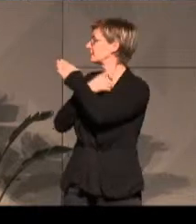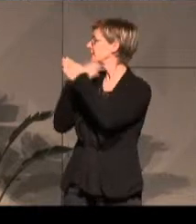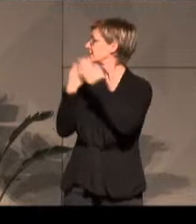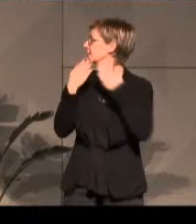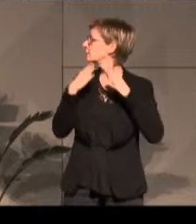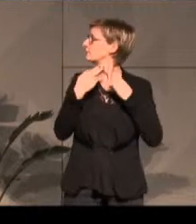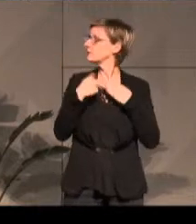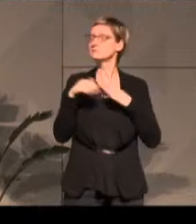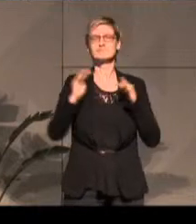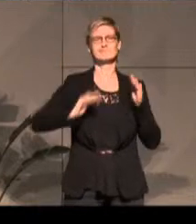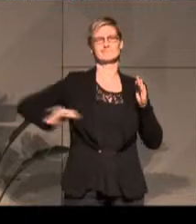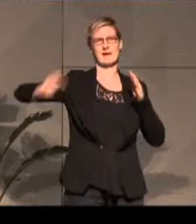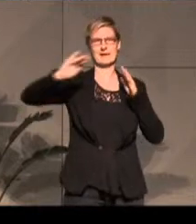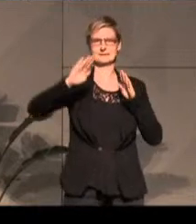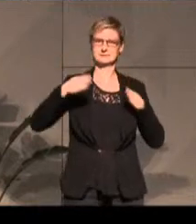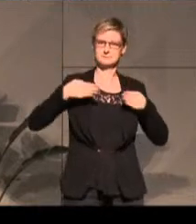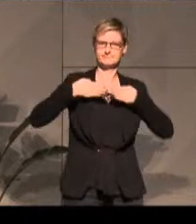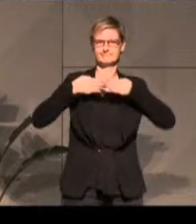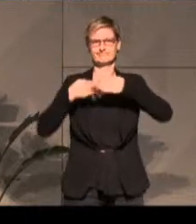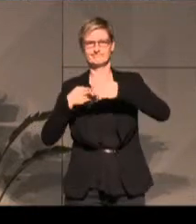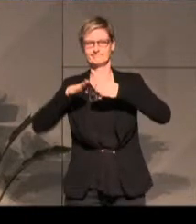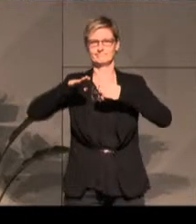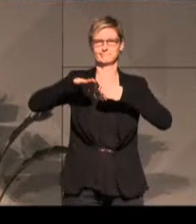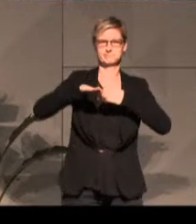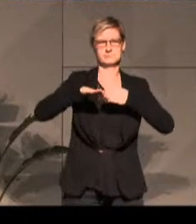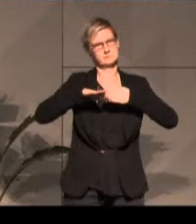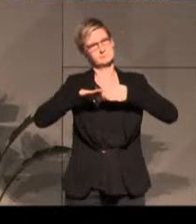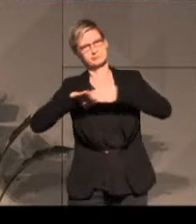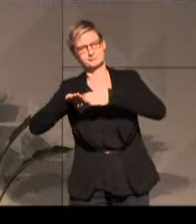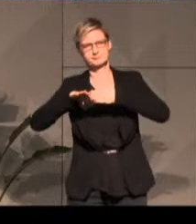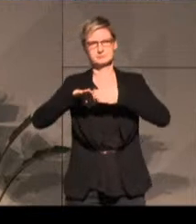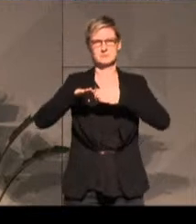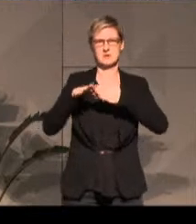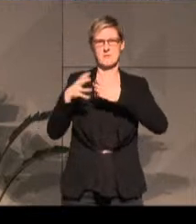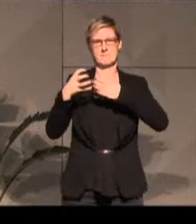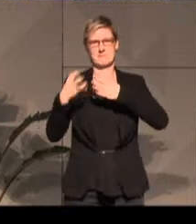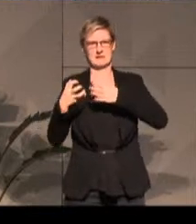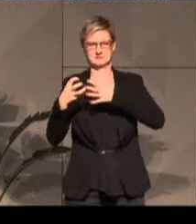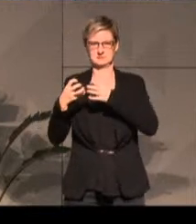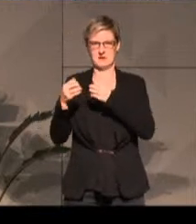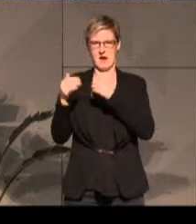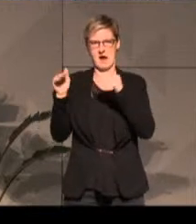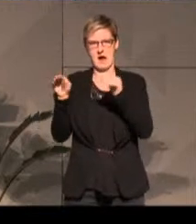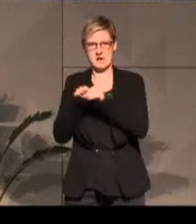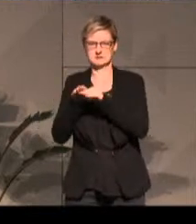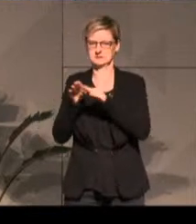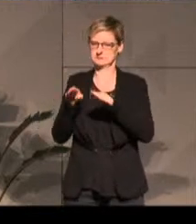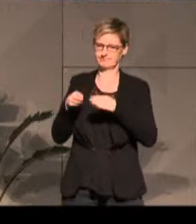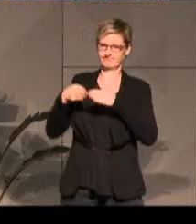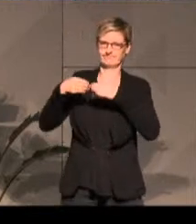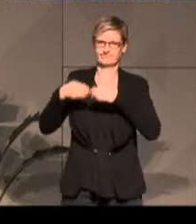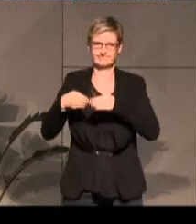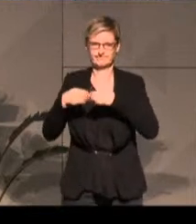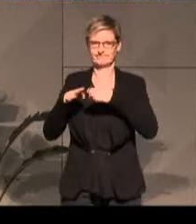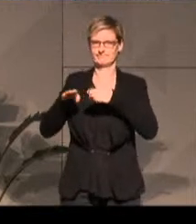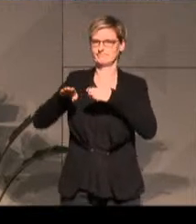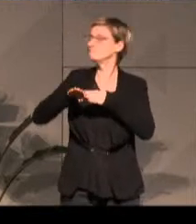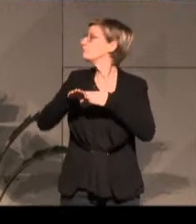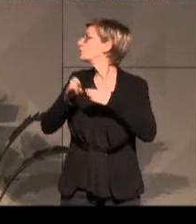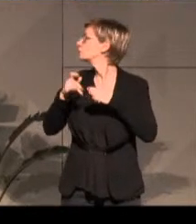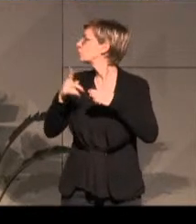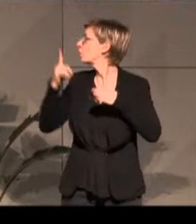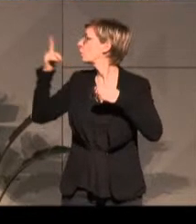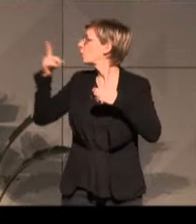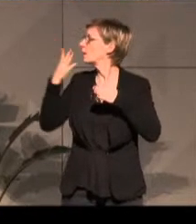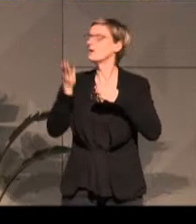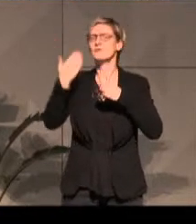This is the polar stern. We again selected a nice piece of ice, a compressed area that